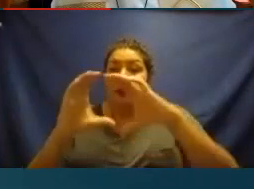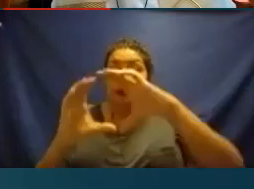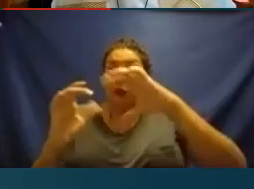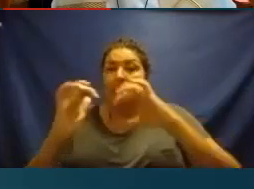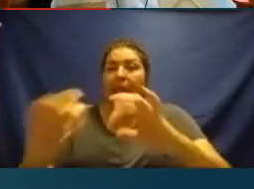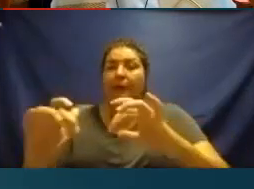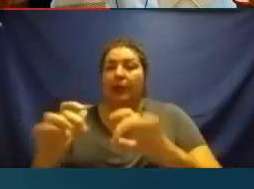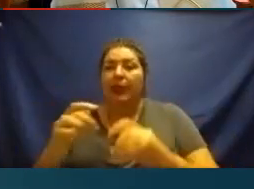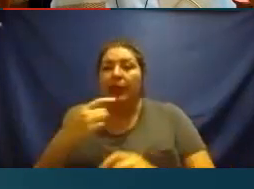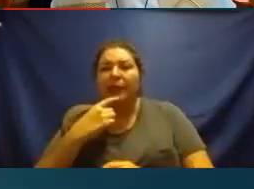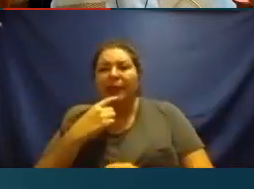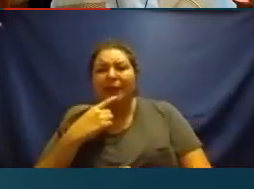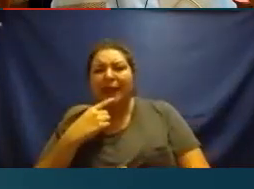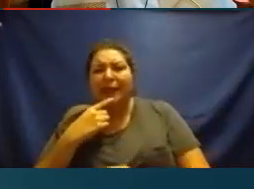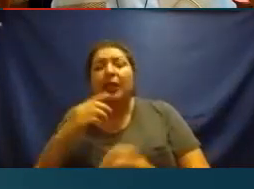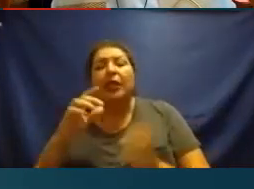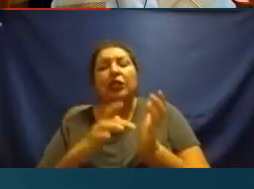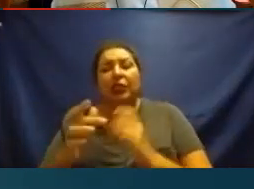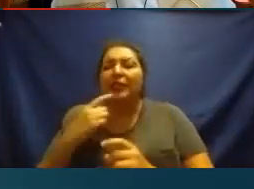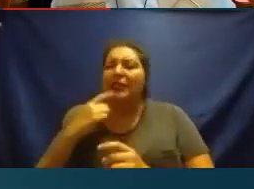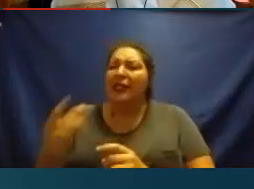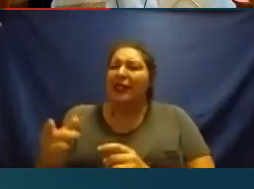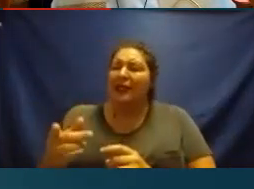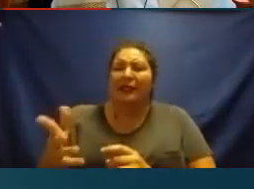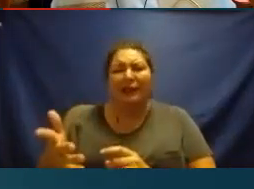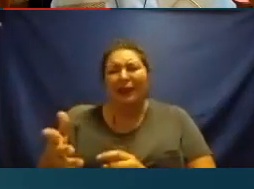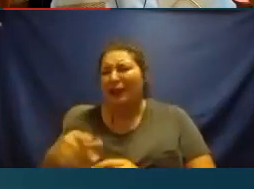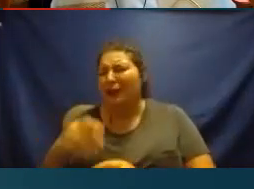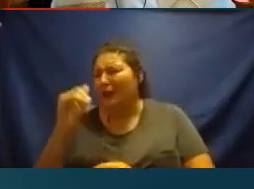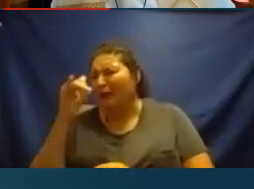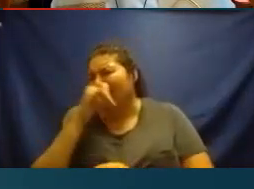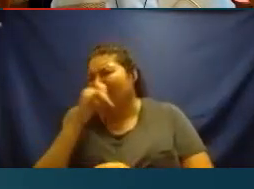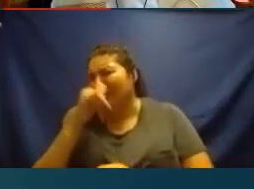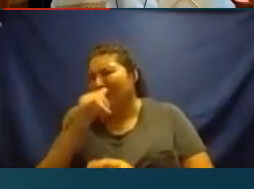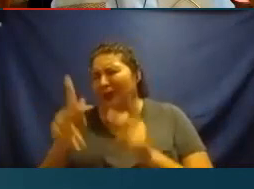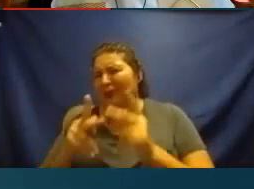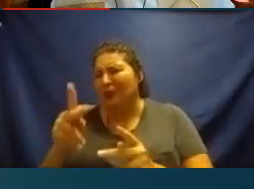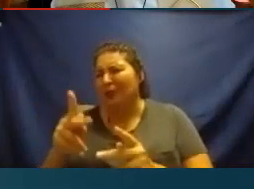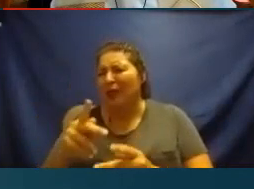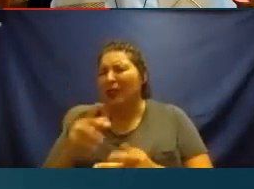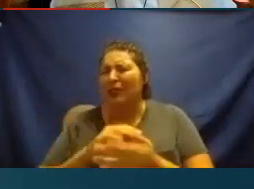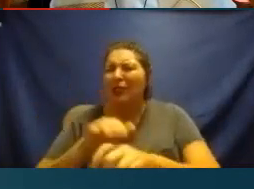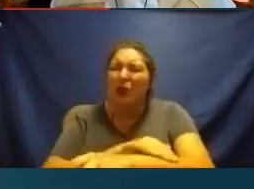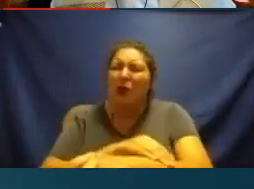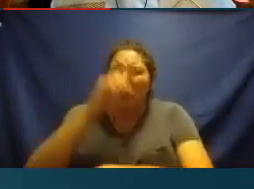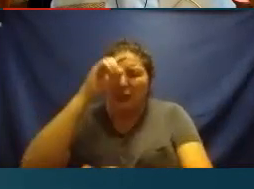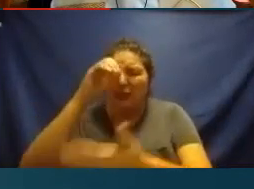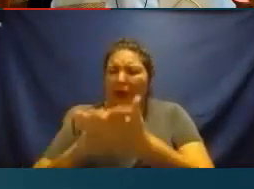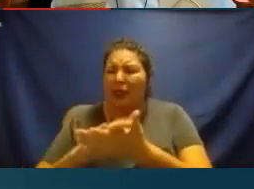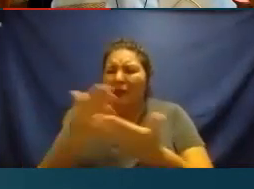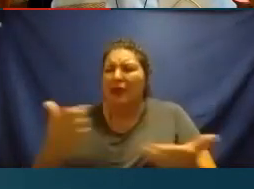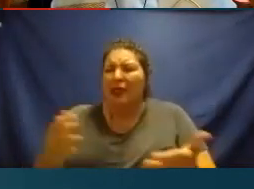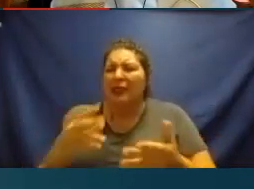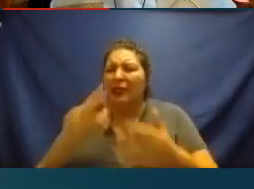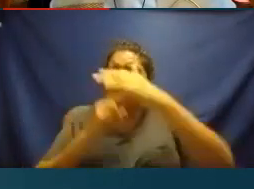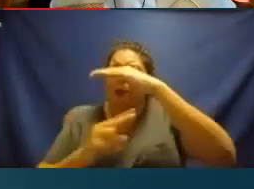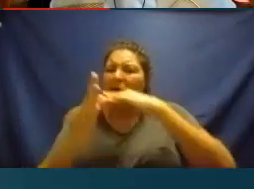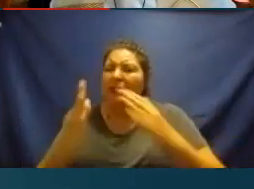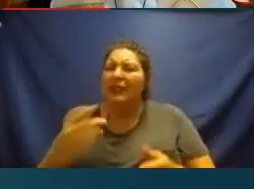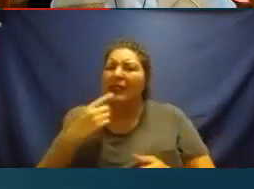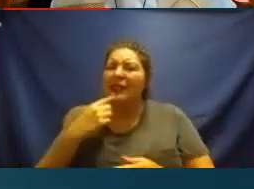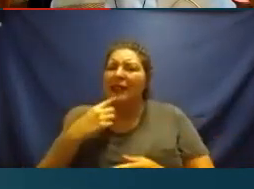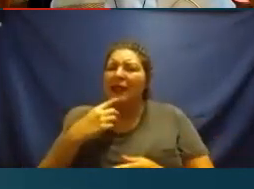O foolish ones, and slow of heart to believe all that the prophets have spoken. Was it not necessary that the Christ